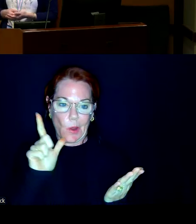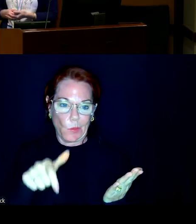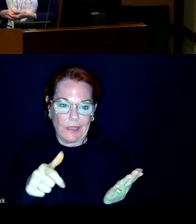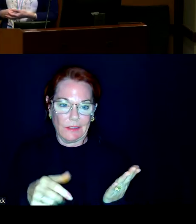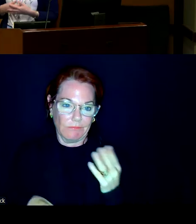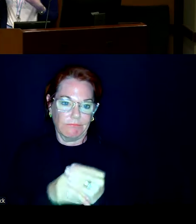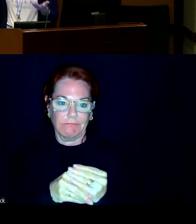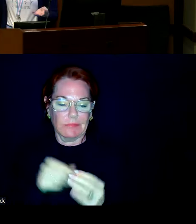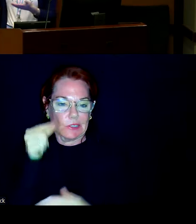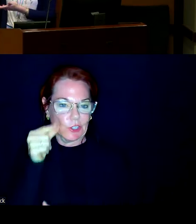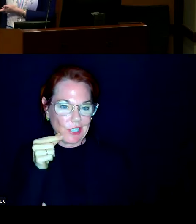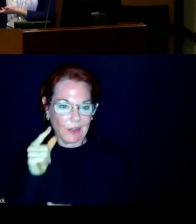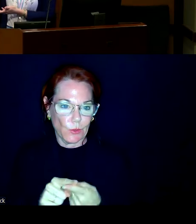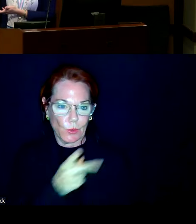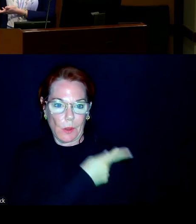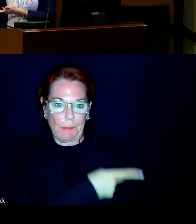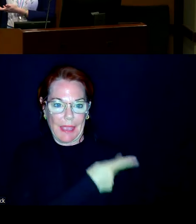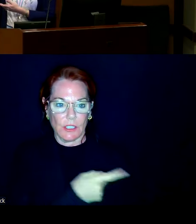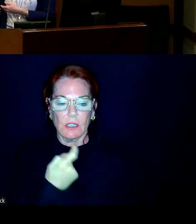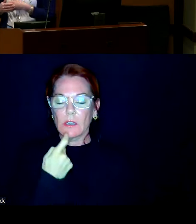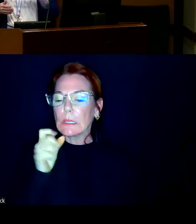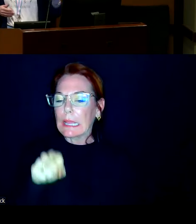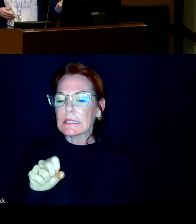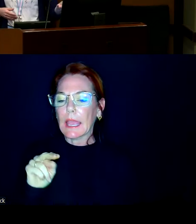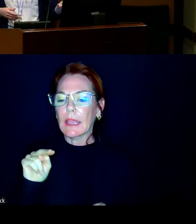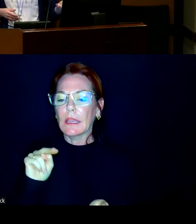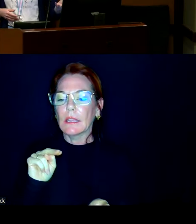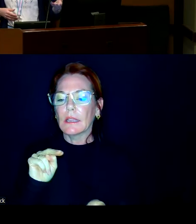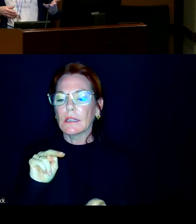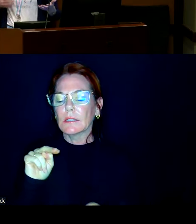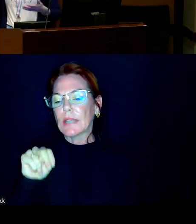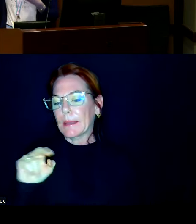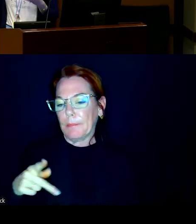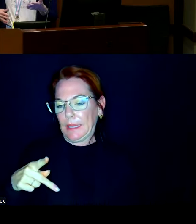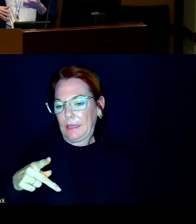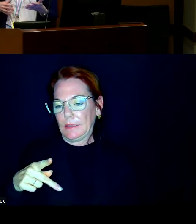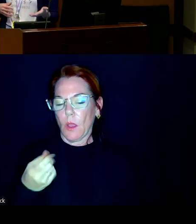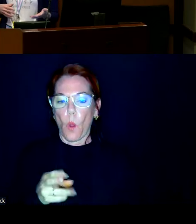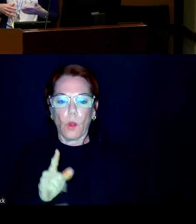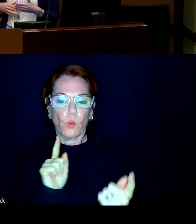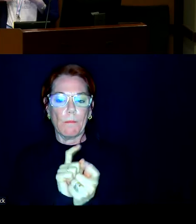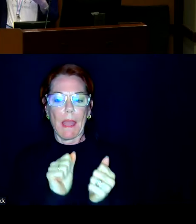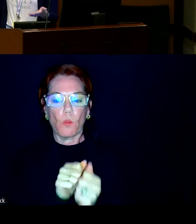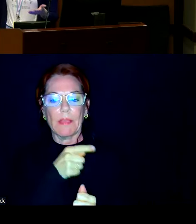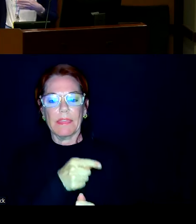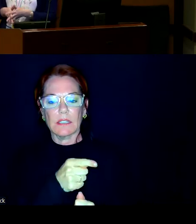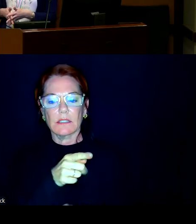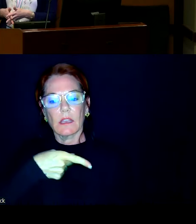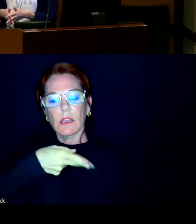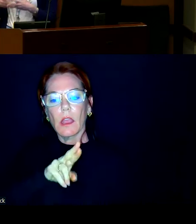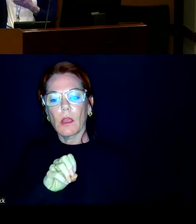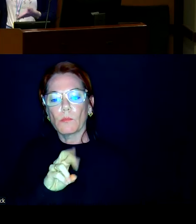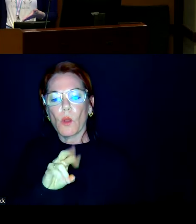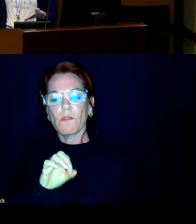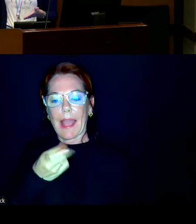of a patient. We can just say the nurse practitioner, or they met with this provider. We don't need to disrespect our colleagues by misgendering